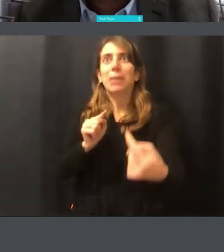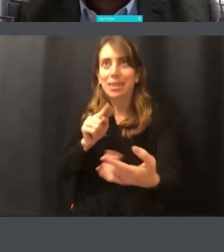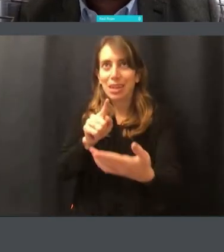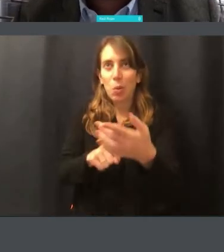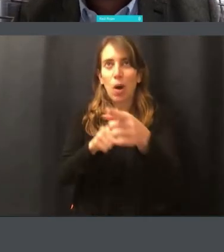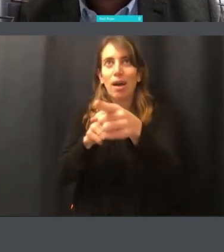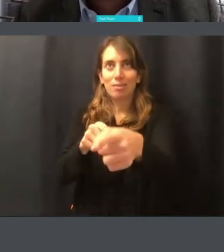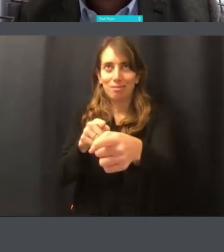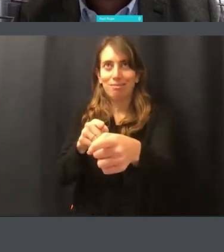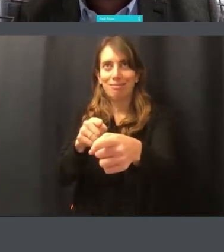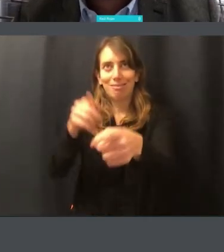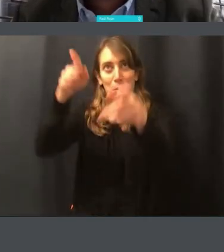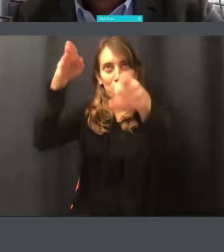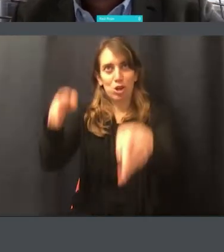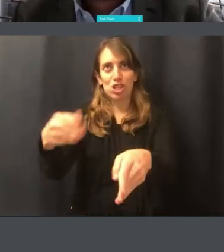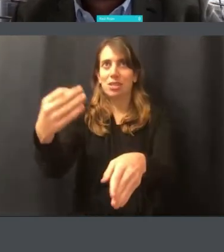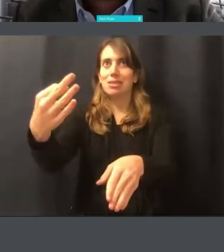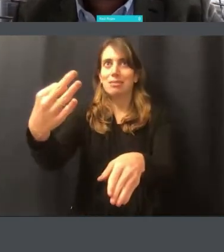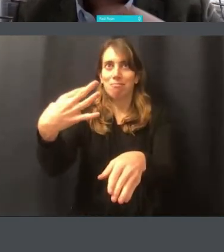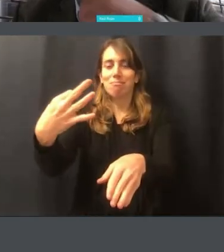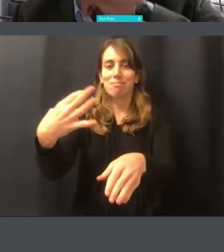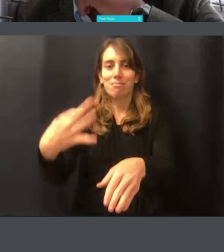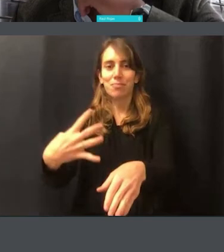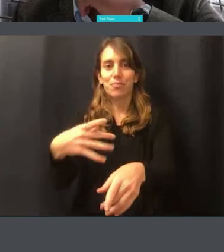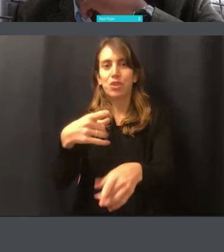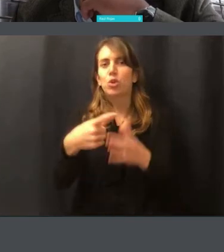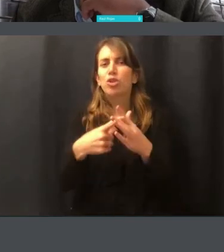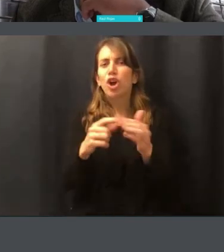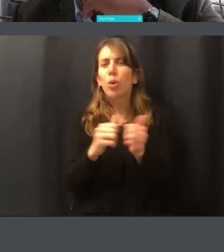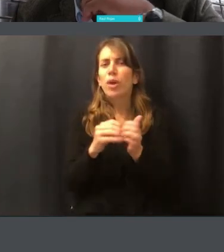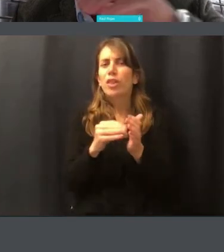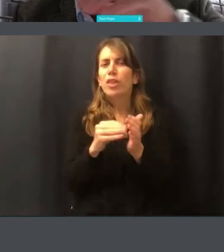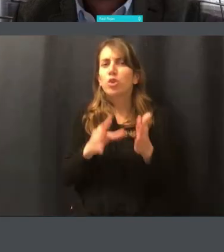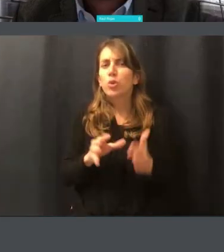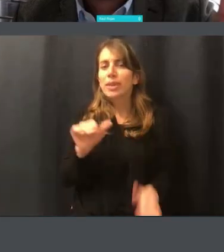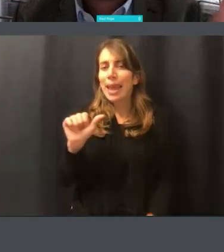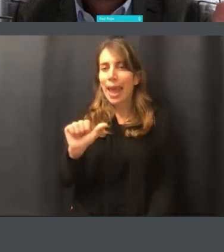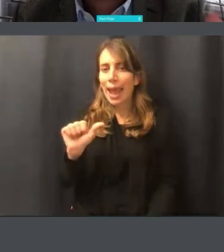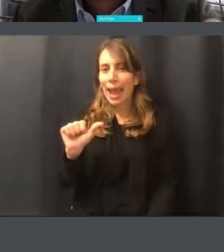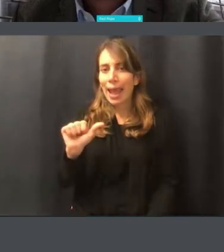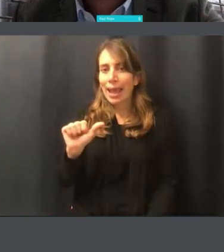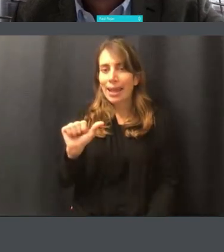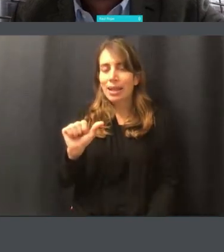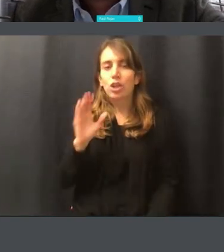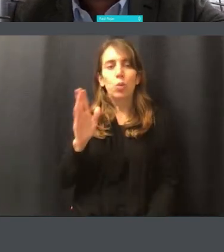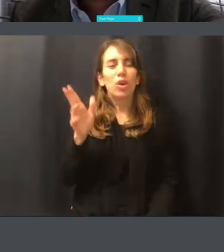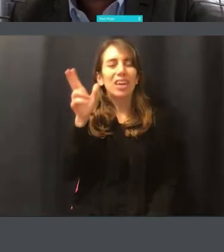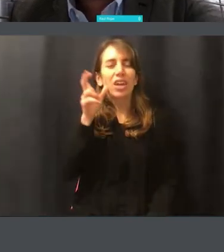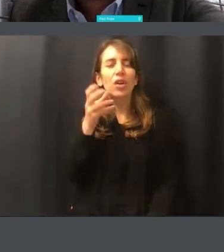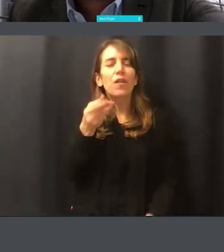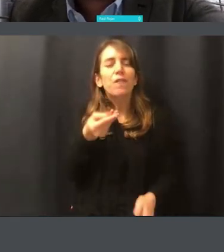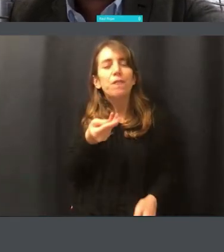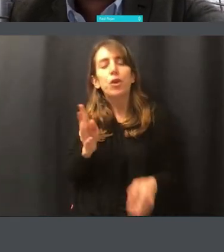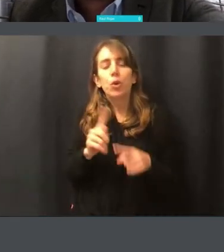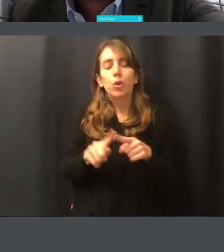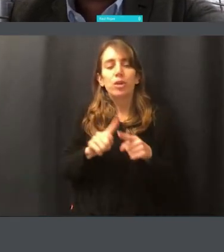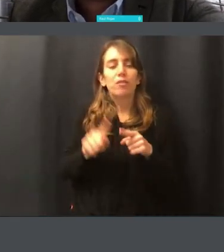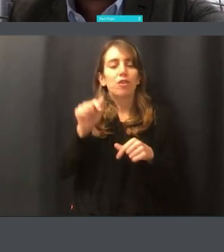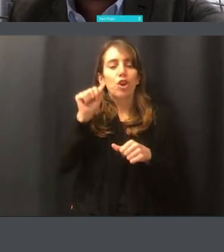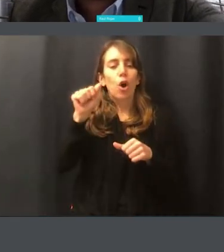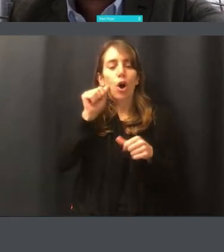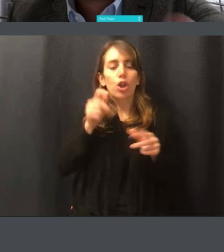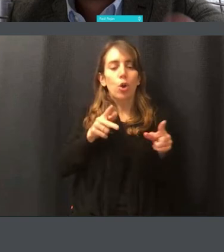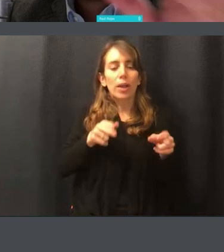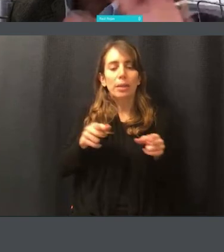So let's start with student A. We're going to hear a couple of little audio clips when the child was